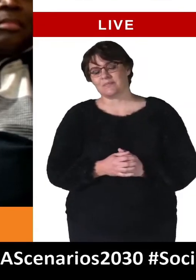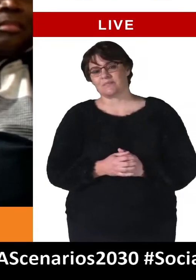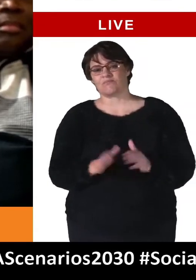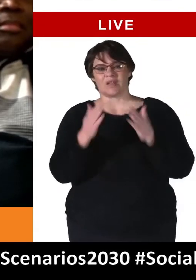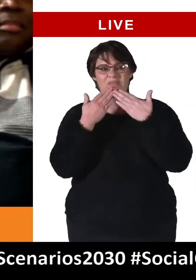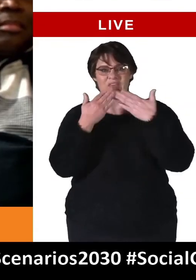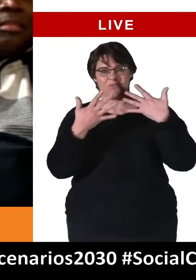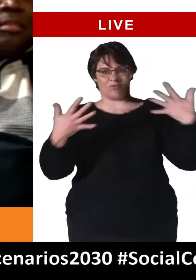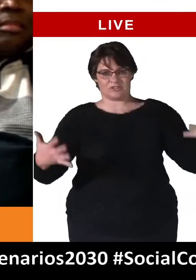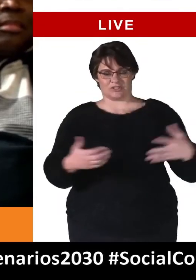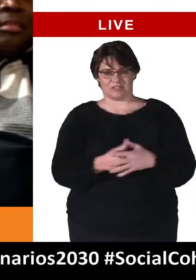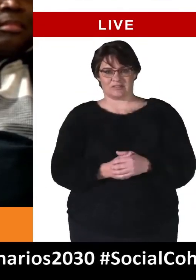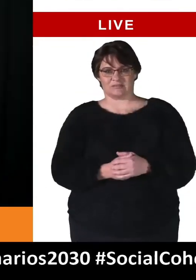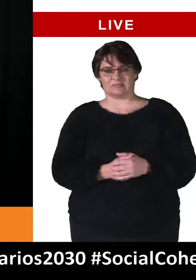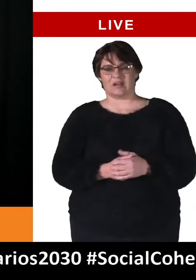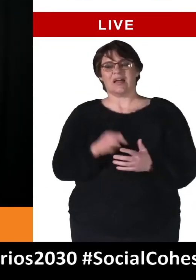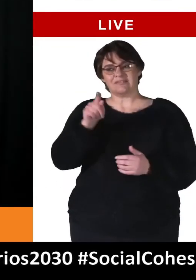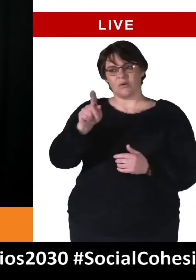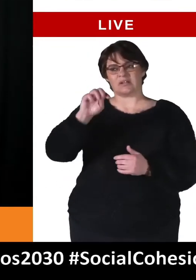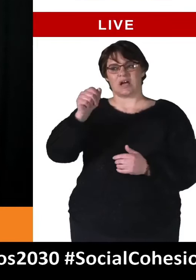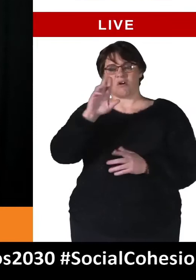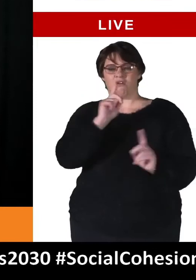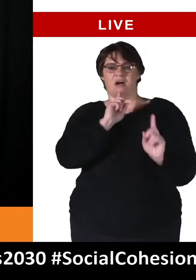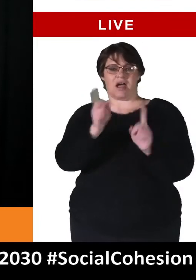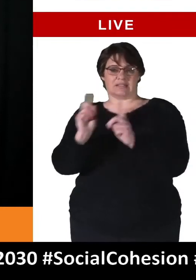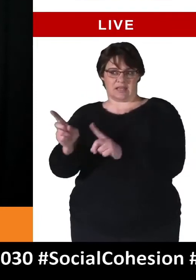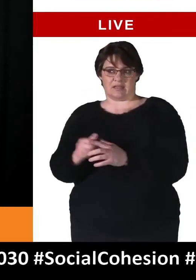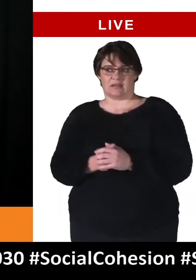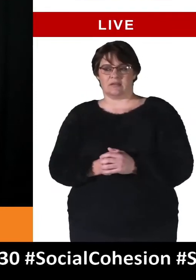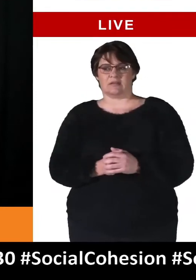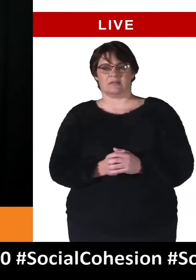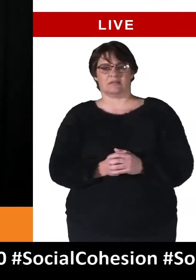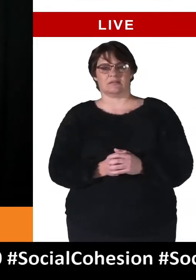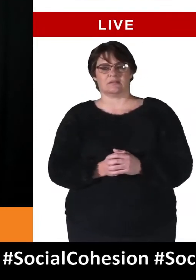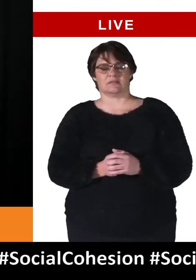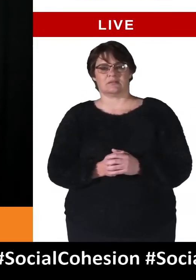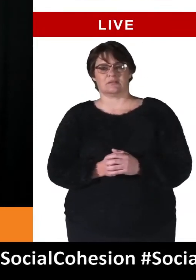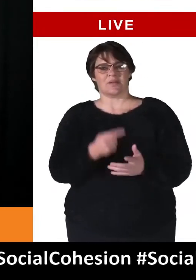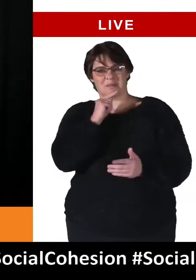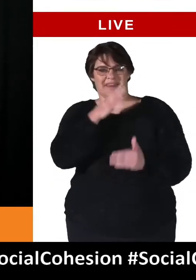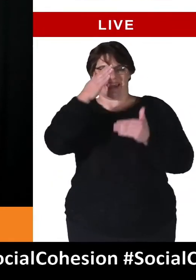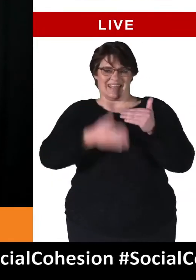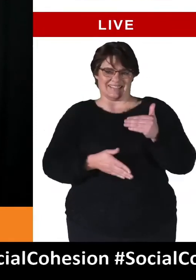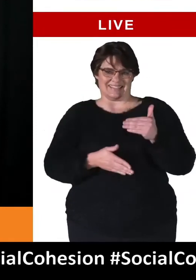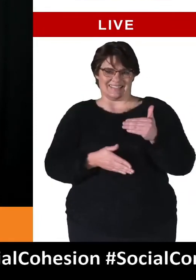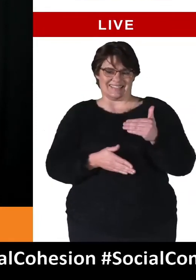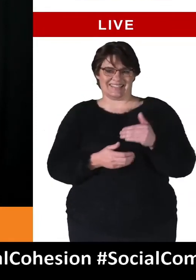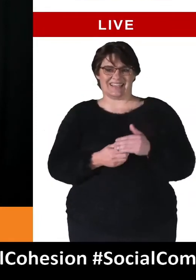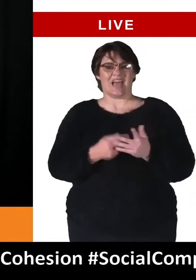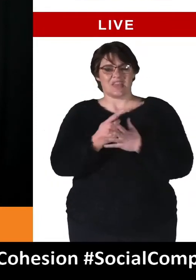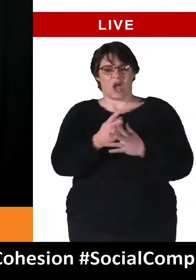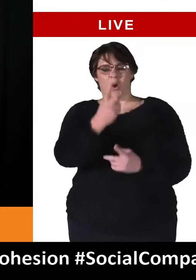Thank you very much, Tara, for those answers. I think that brings to an end